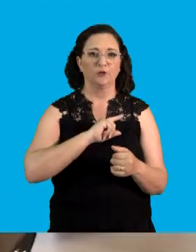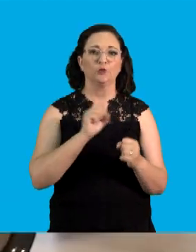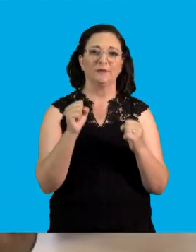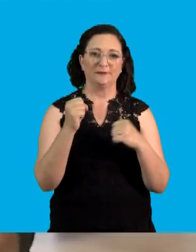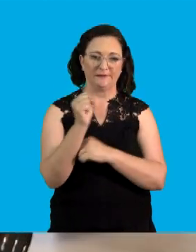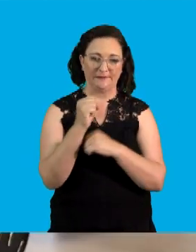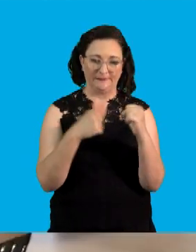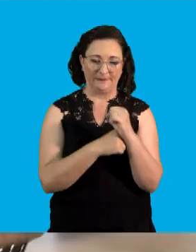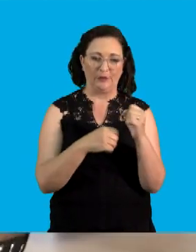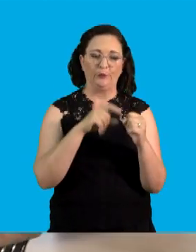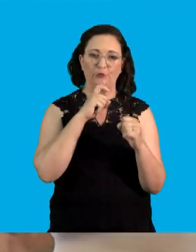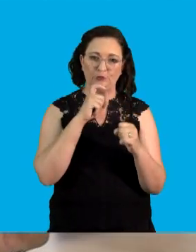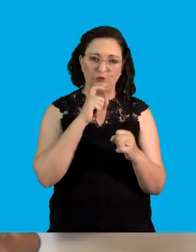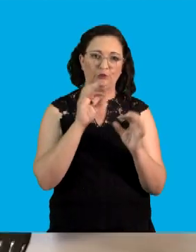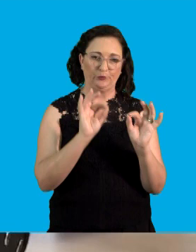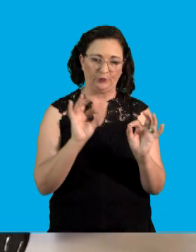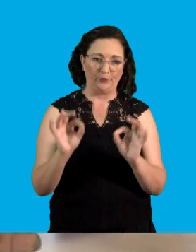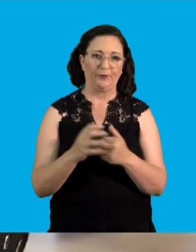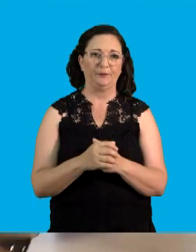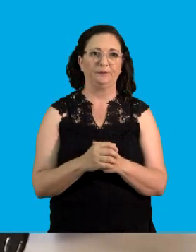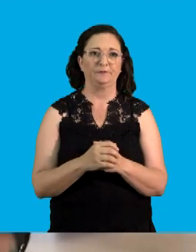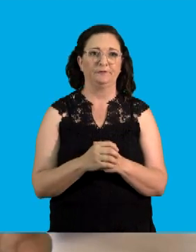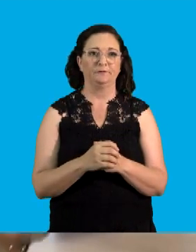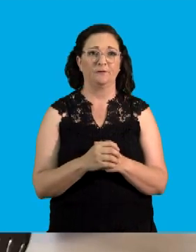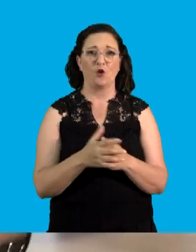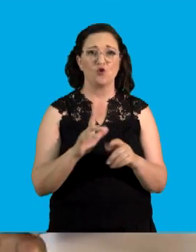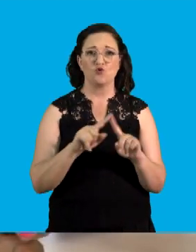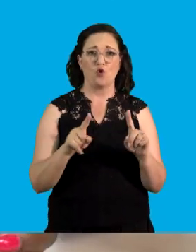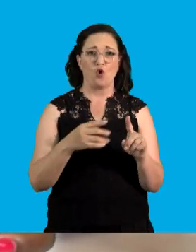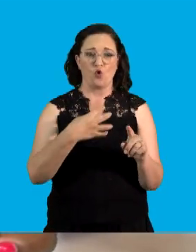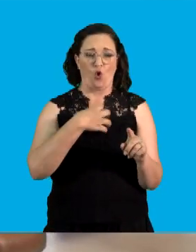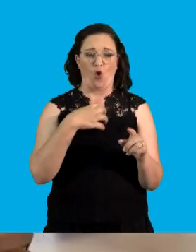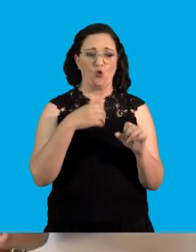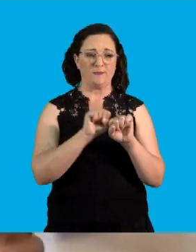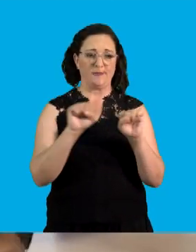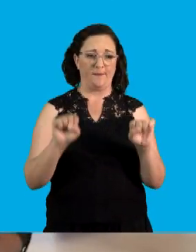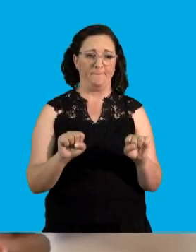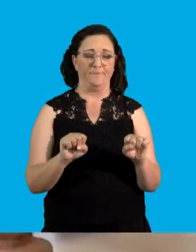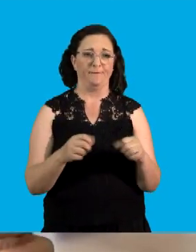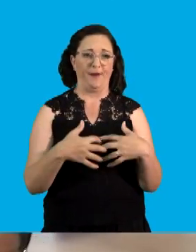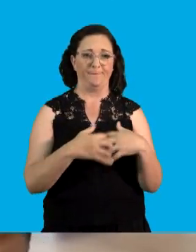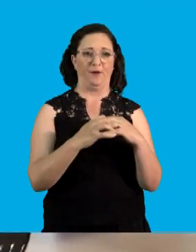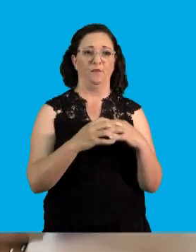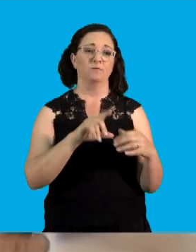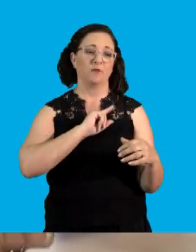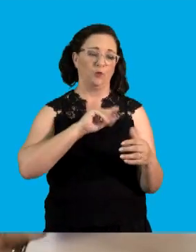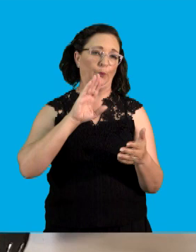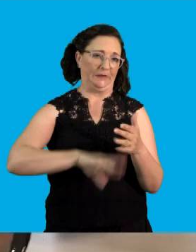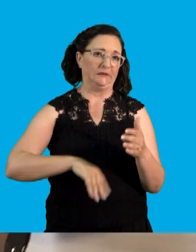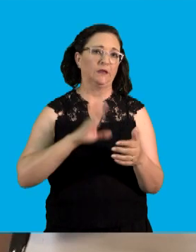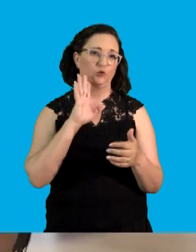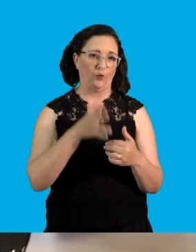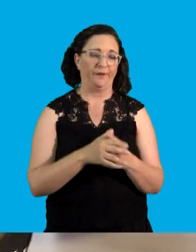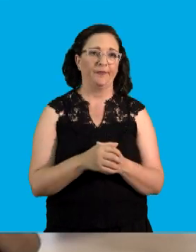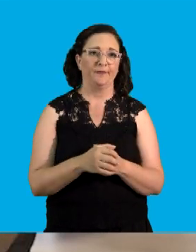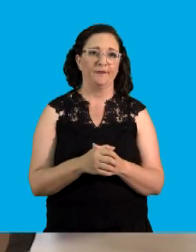system as per the question paper. Don't now create your own numbering system, or else you'll be penalized. You will not be given the